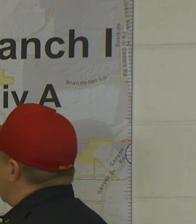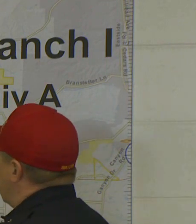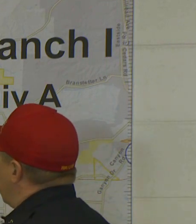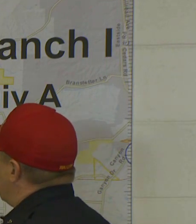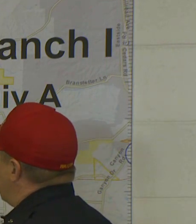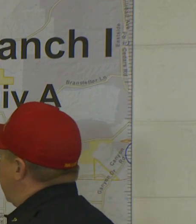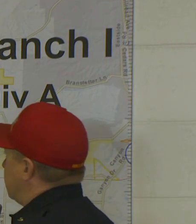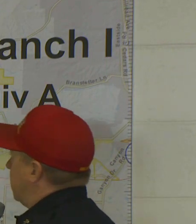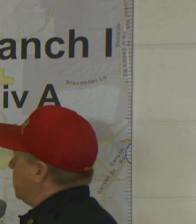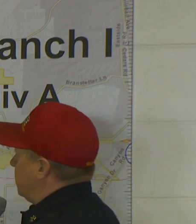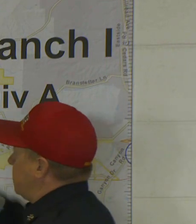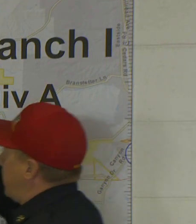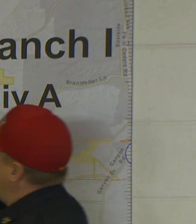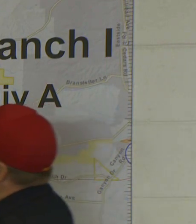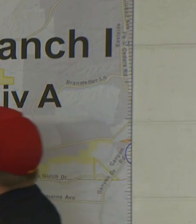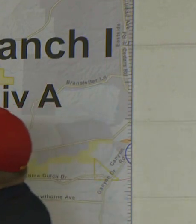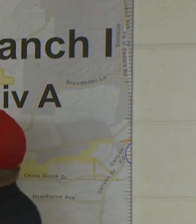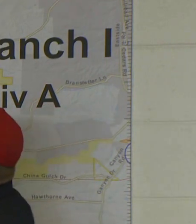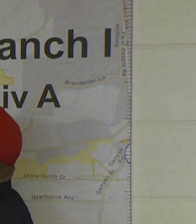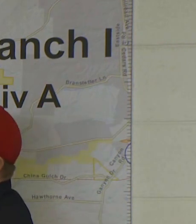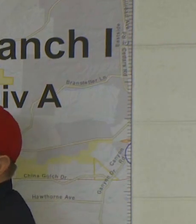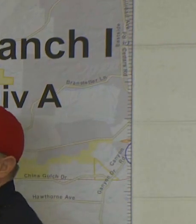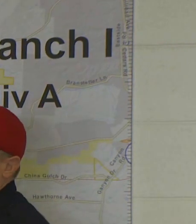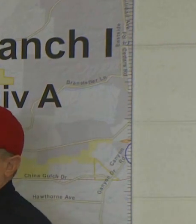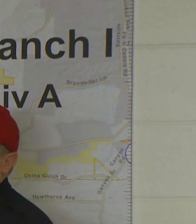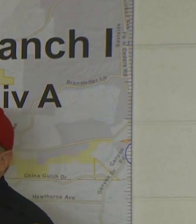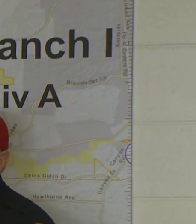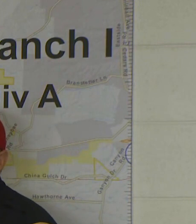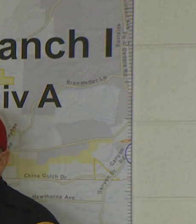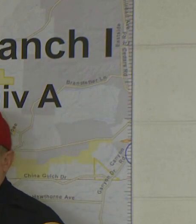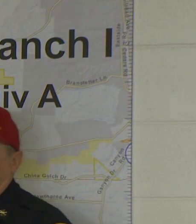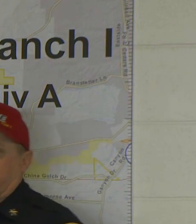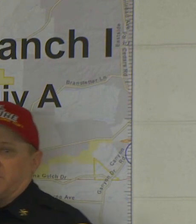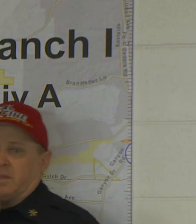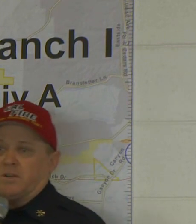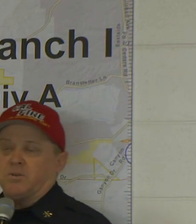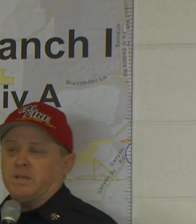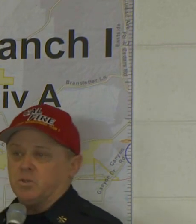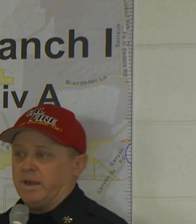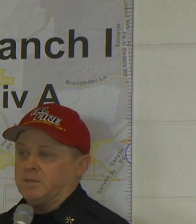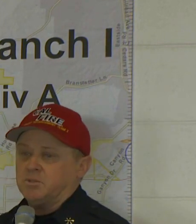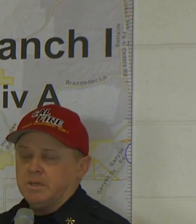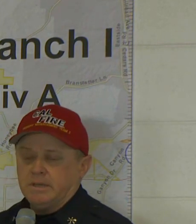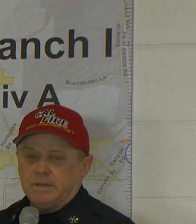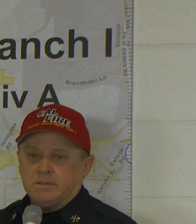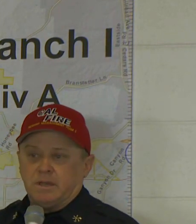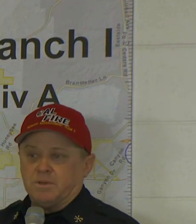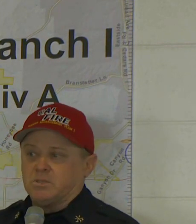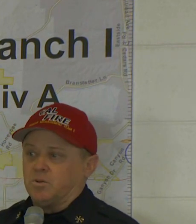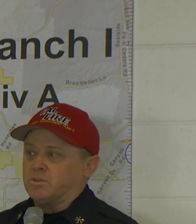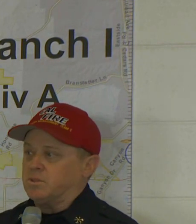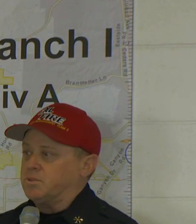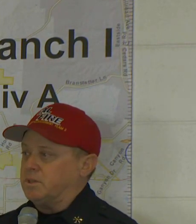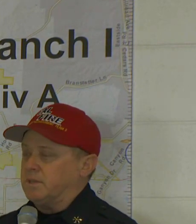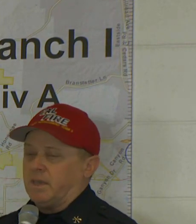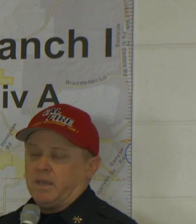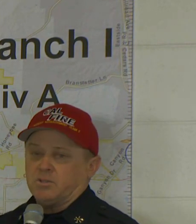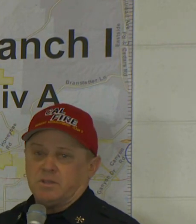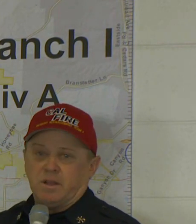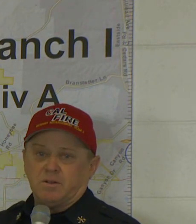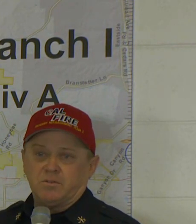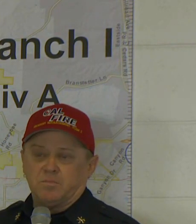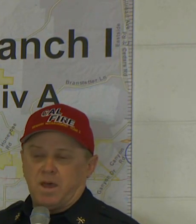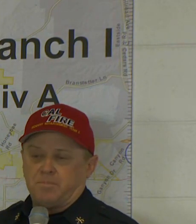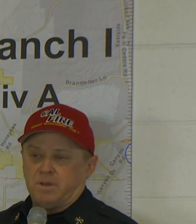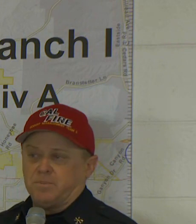going to go ahead and start and go around the fire. We'll start with Division Alpha. Division Alpha is an area that's been very difficult. It's up on the Clear Creek drainage. Resources are still